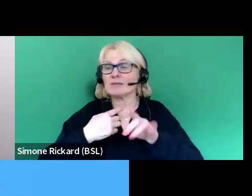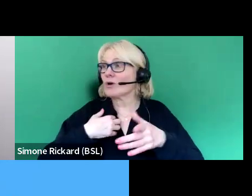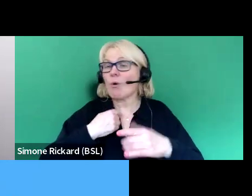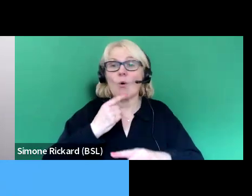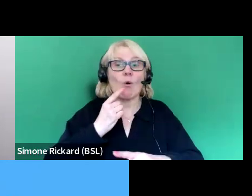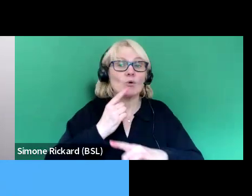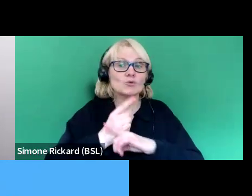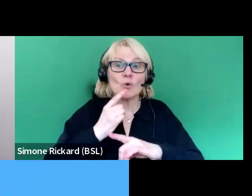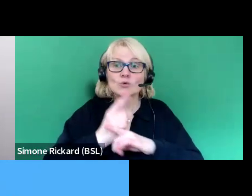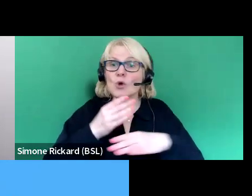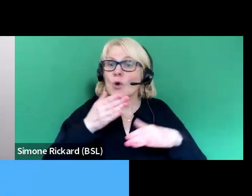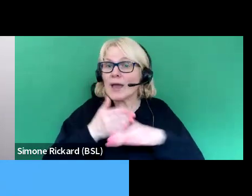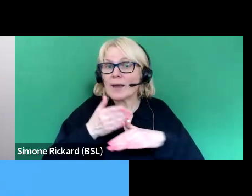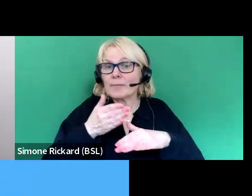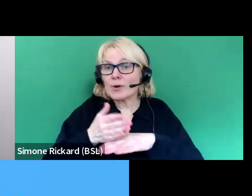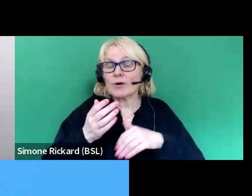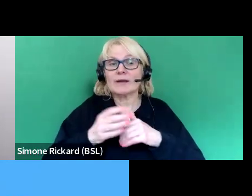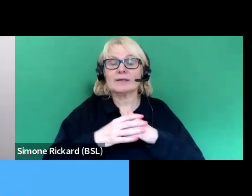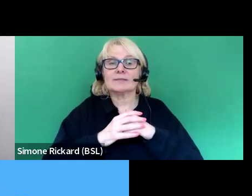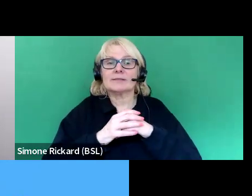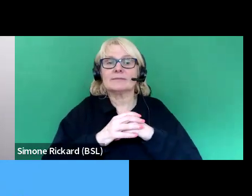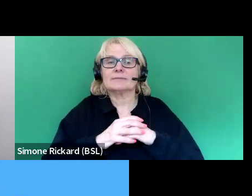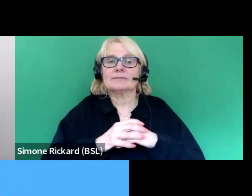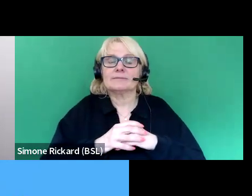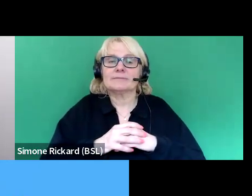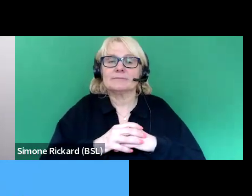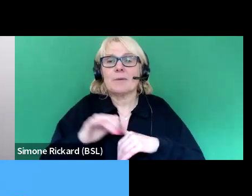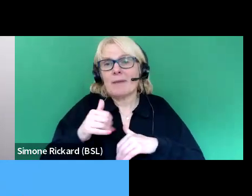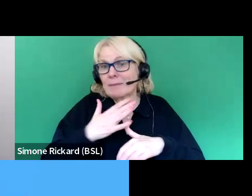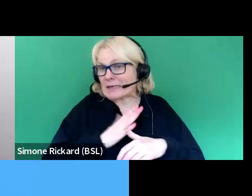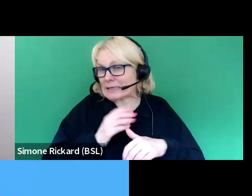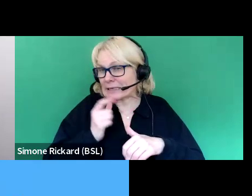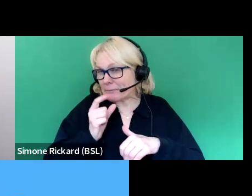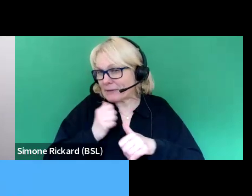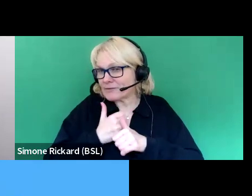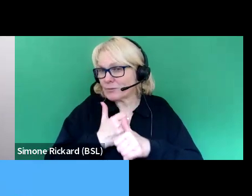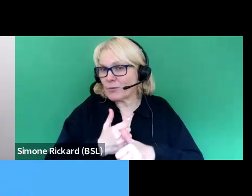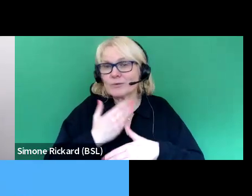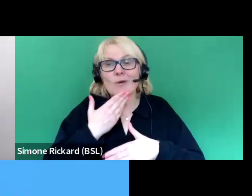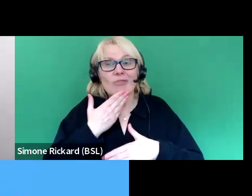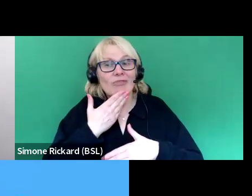who are thinking of going on that journey and might need a bit of support. So thank you, Amelia.